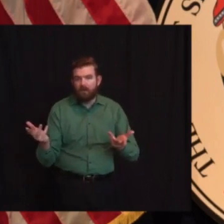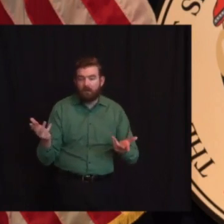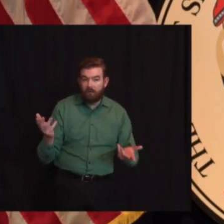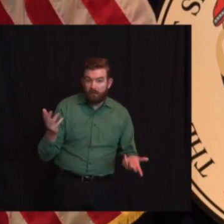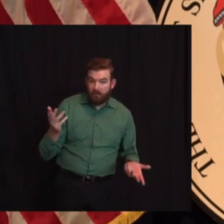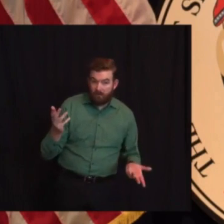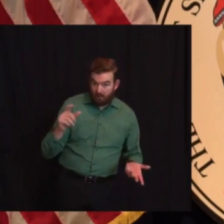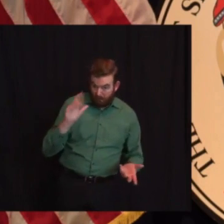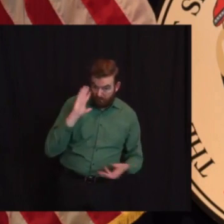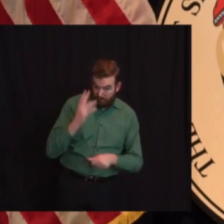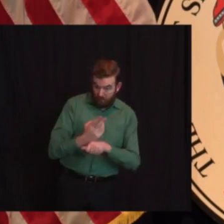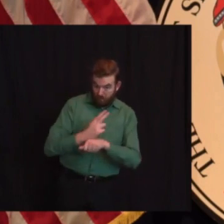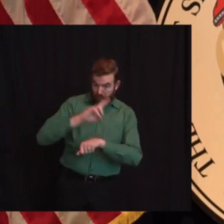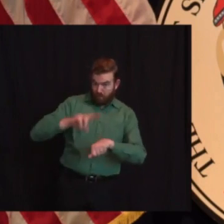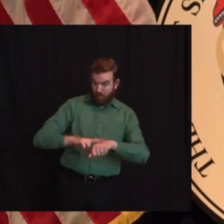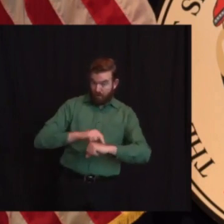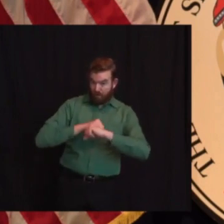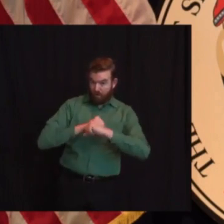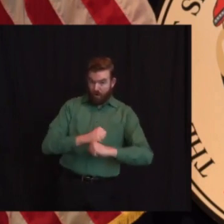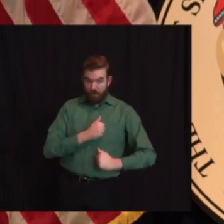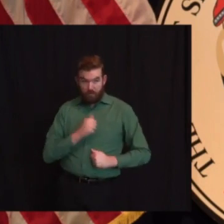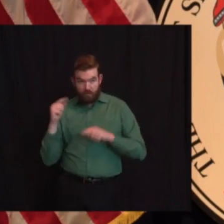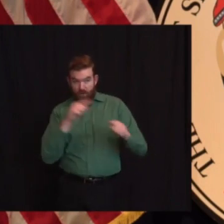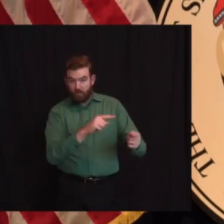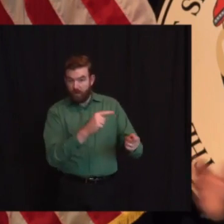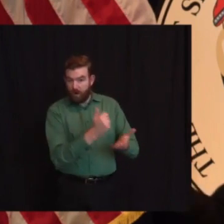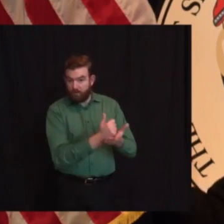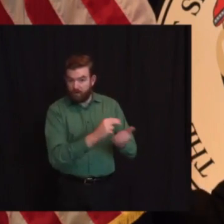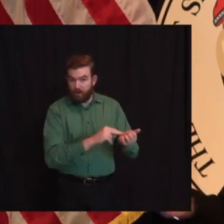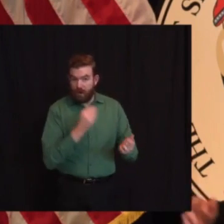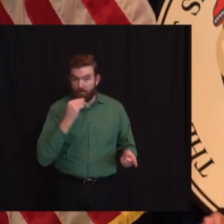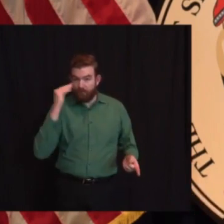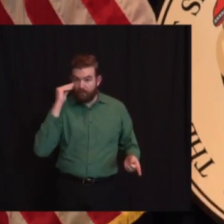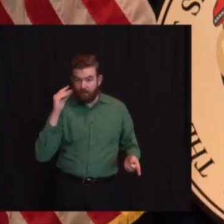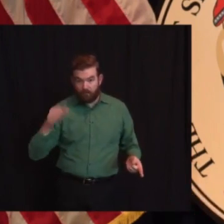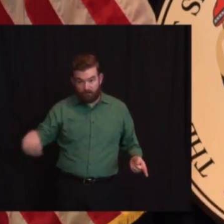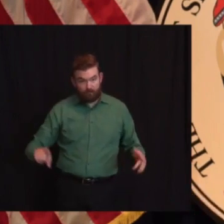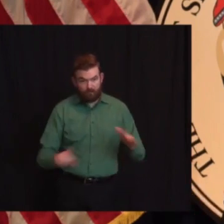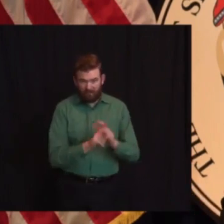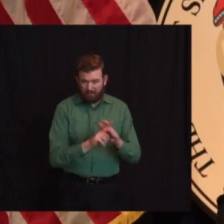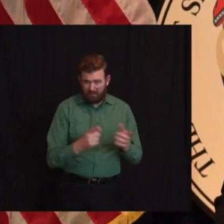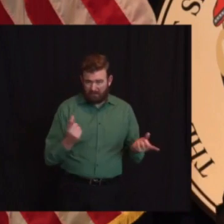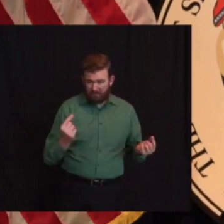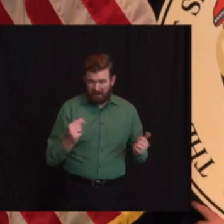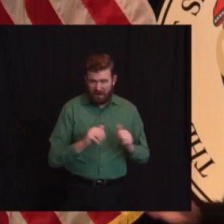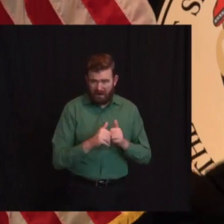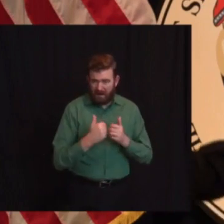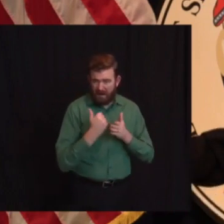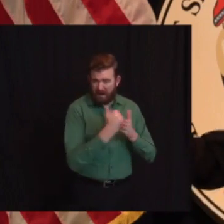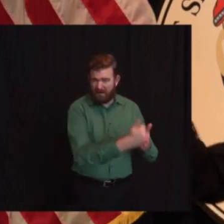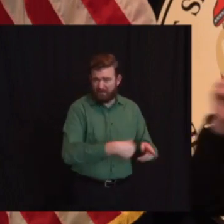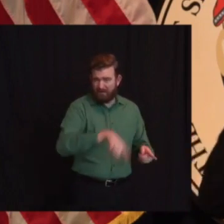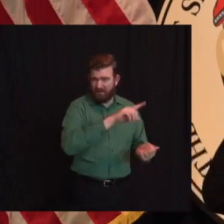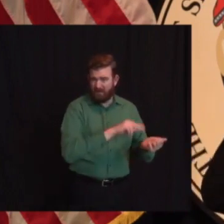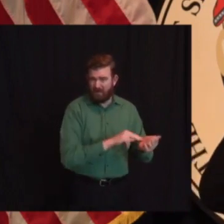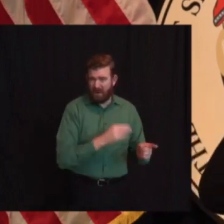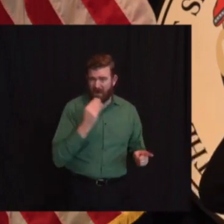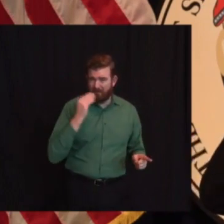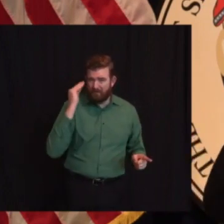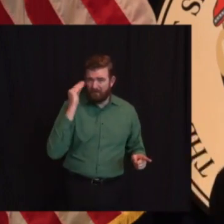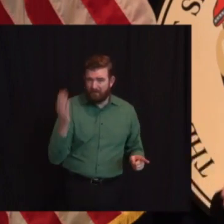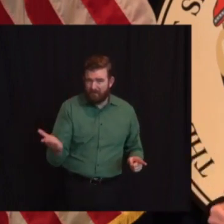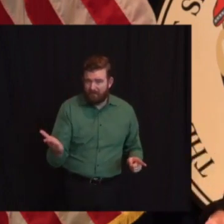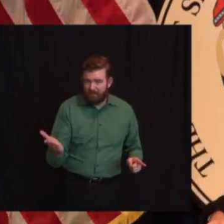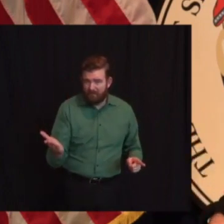National Guard's role at some of these facilities? Judy, I'll give a general comment. The data, I'm going to take words